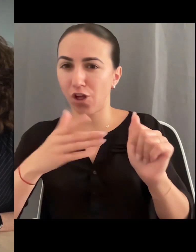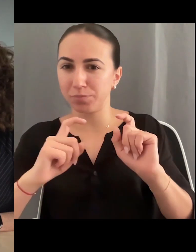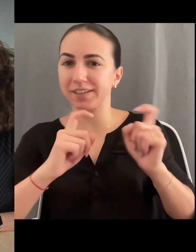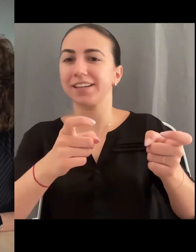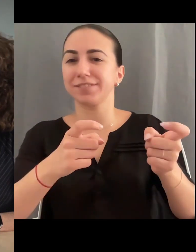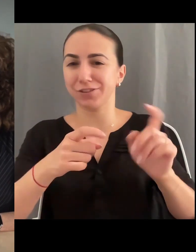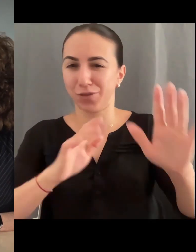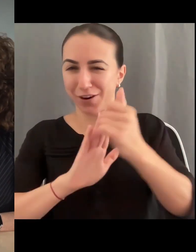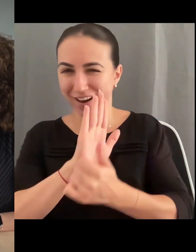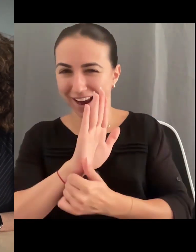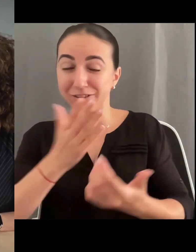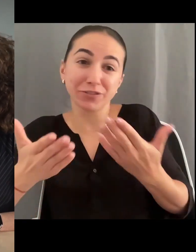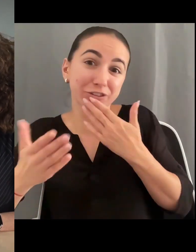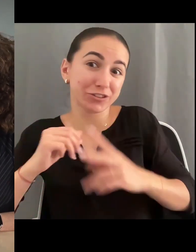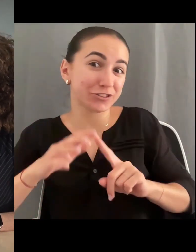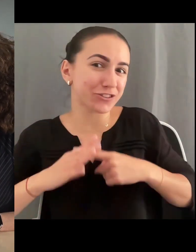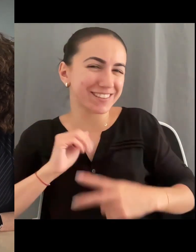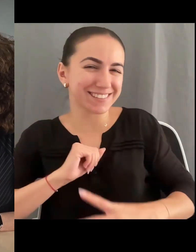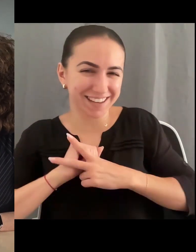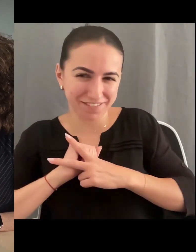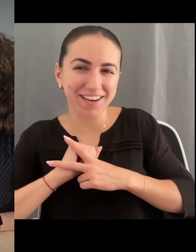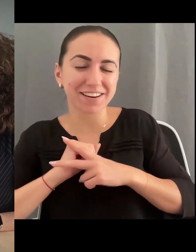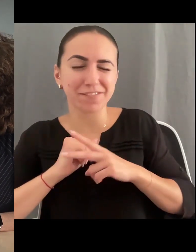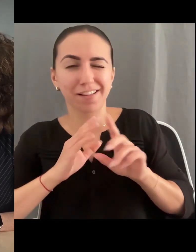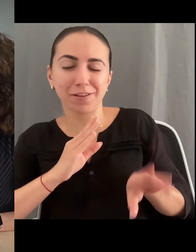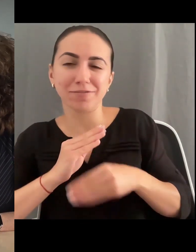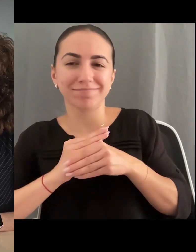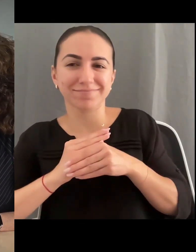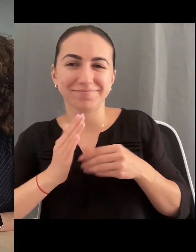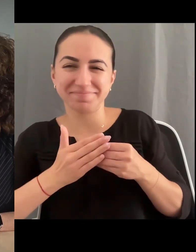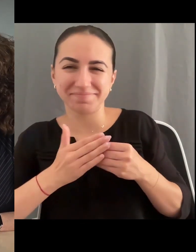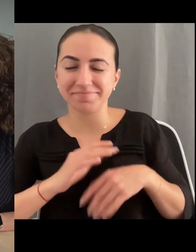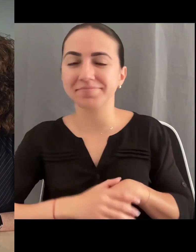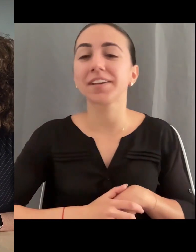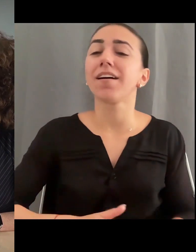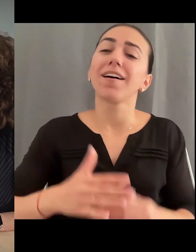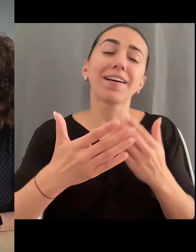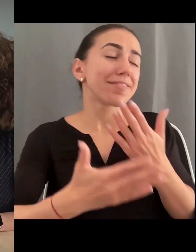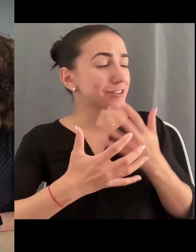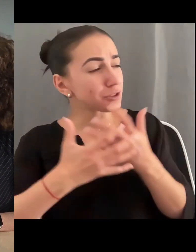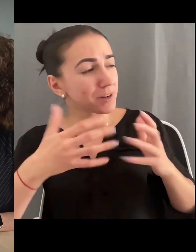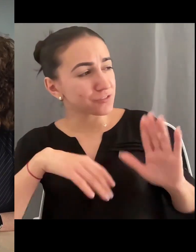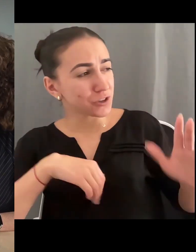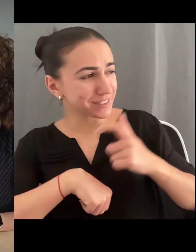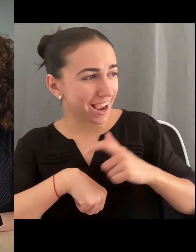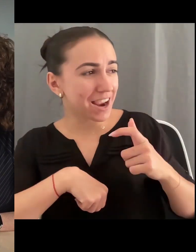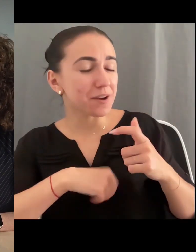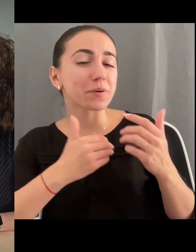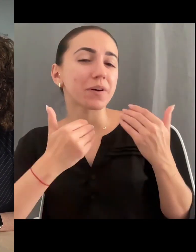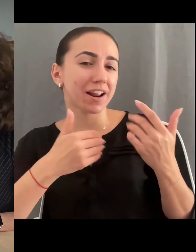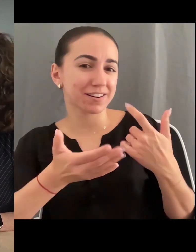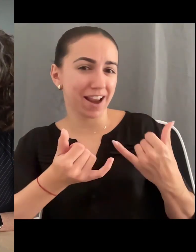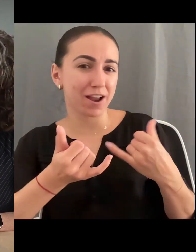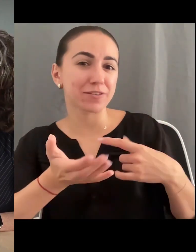a great way to start saving now when you can get an extra little bit to help. So Elizabeth, thank you so much for your time today. We're going to spend some